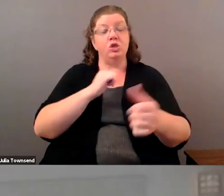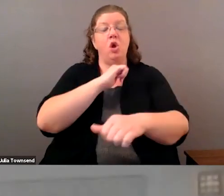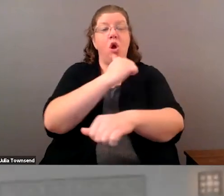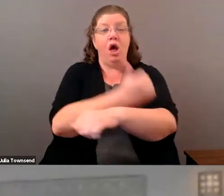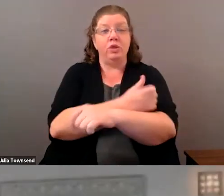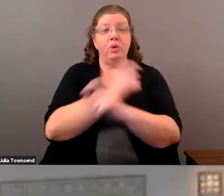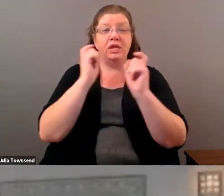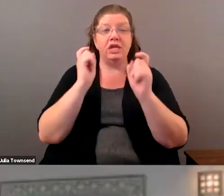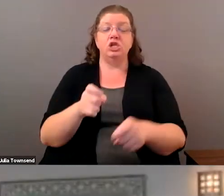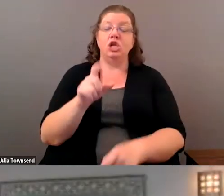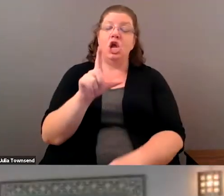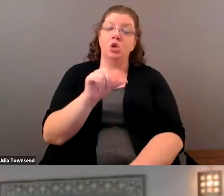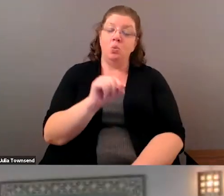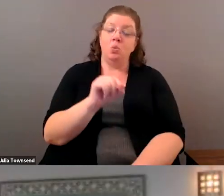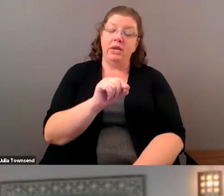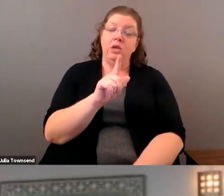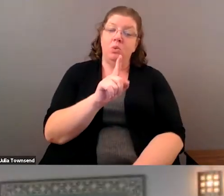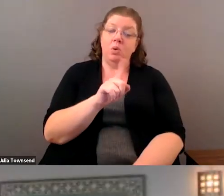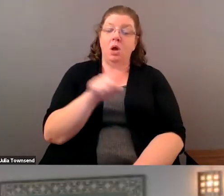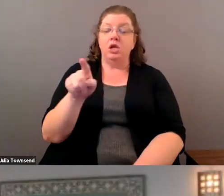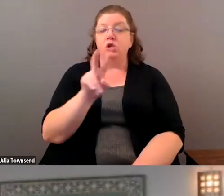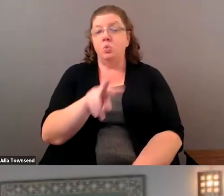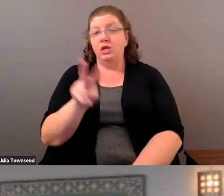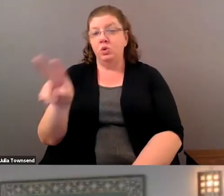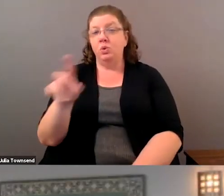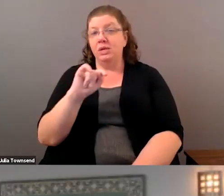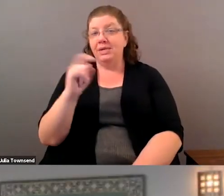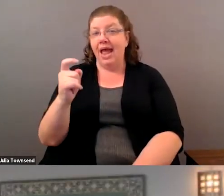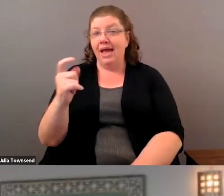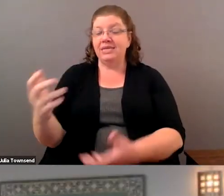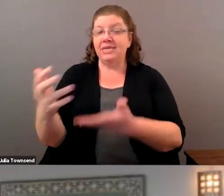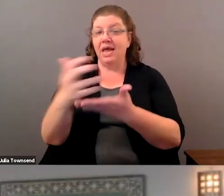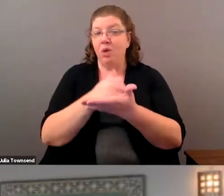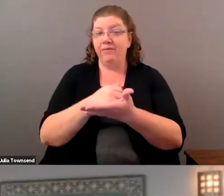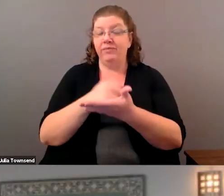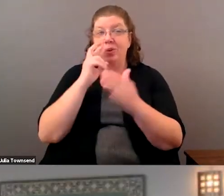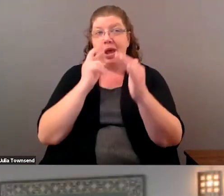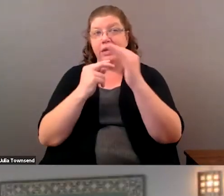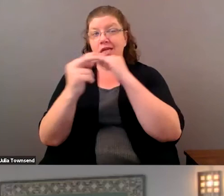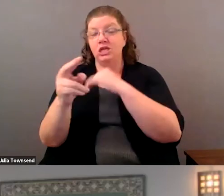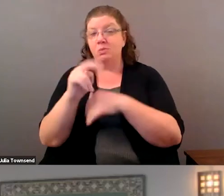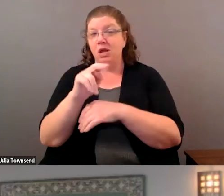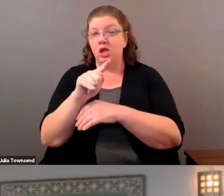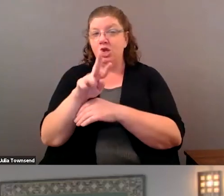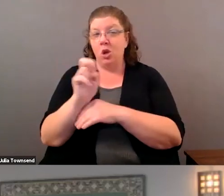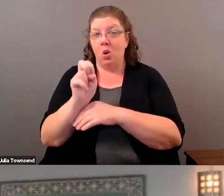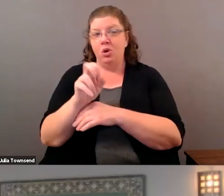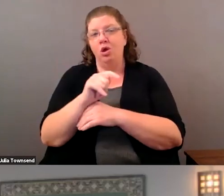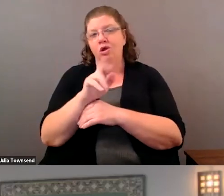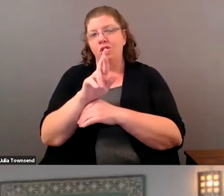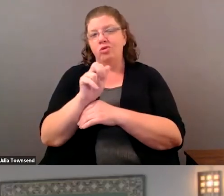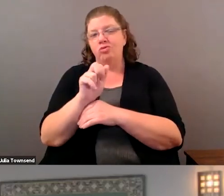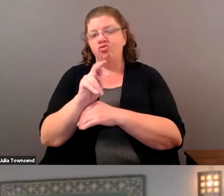of 2021-22 tax and revenue anticipation notes, trans.